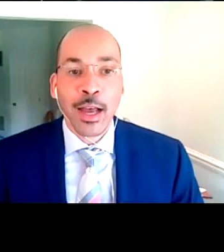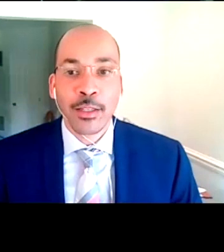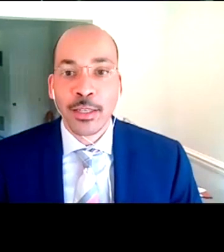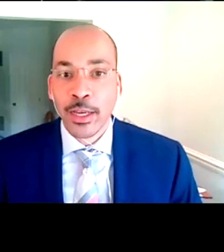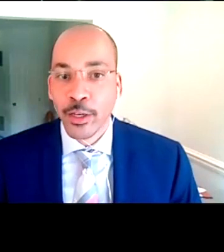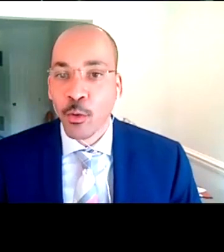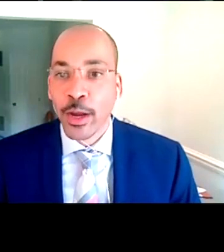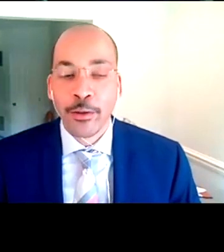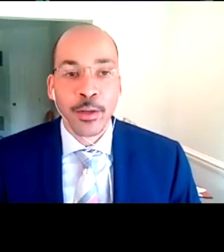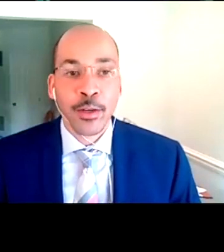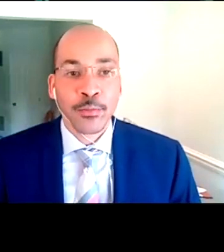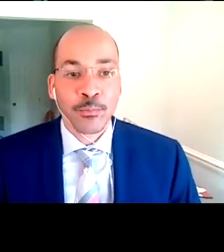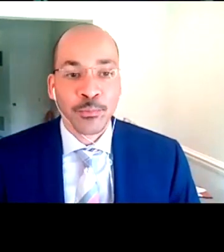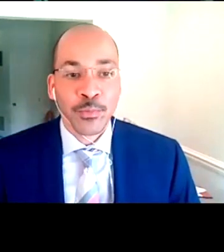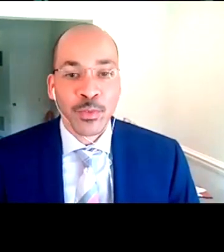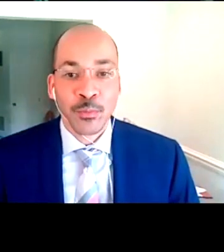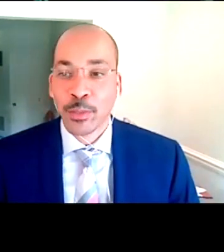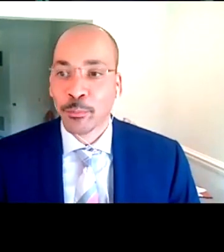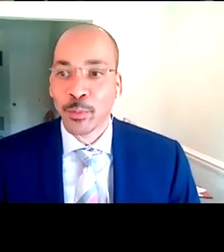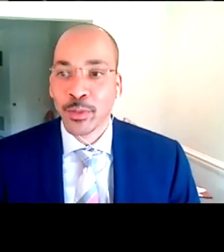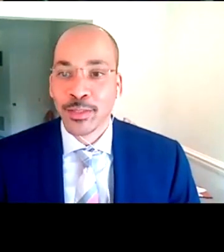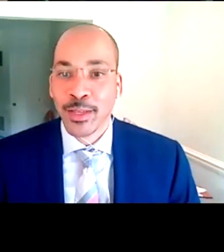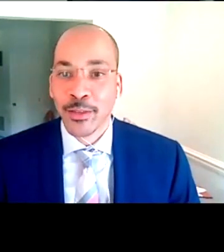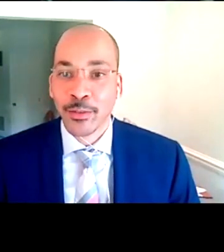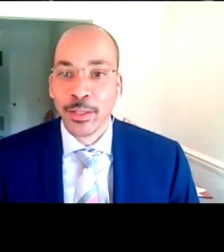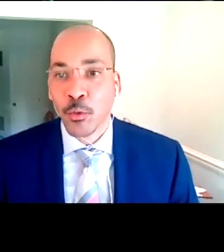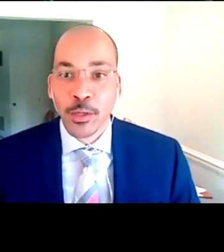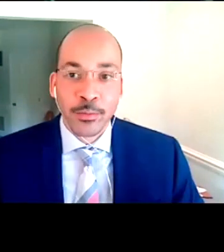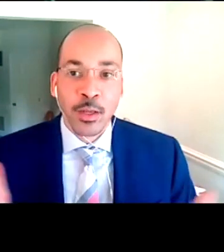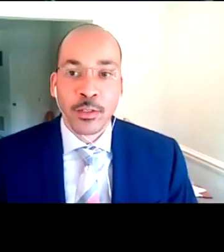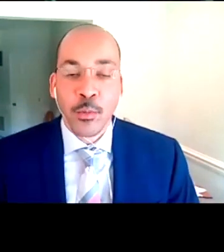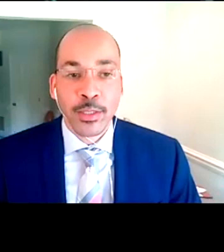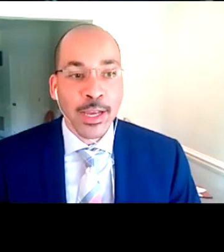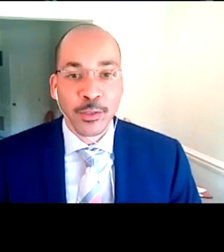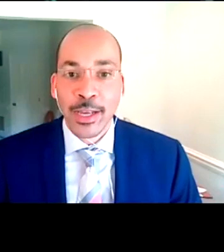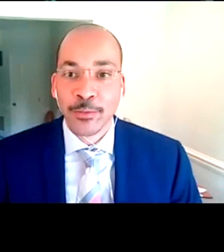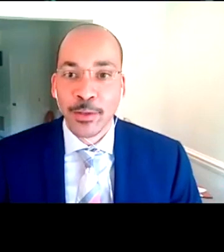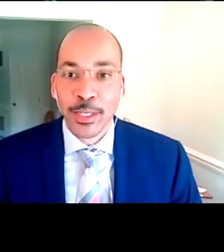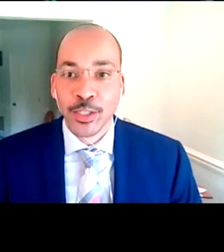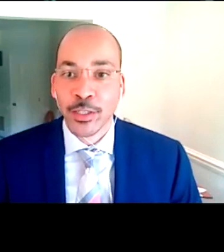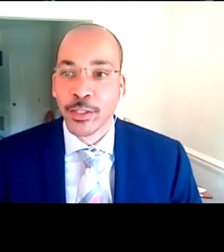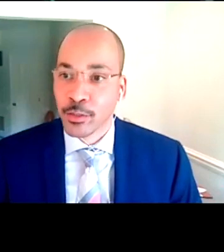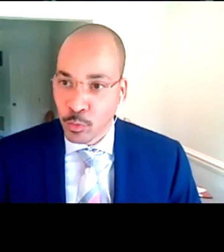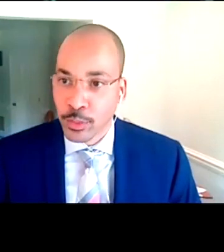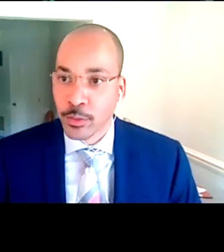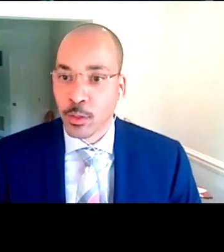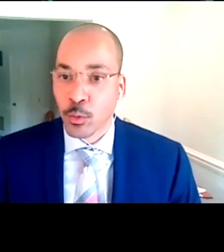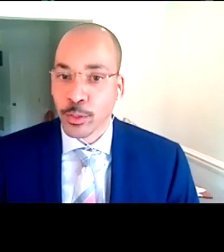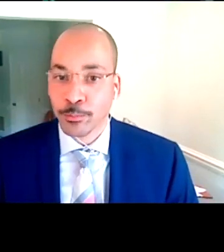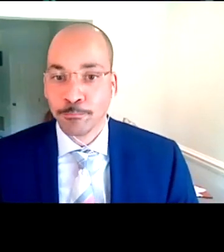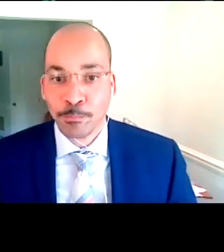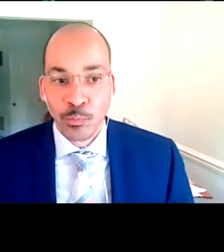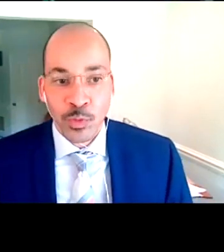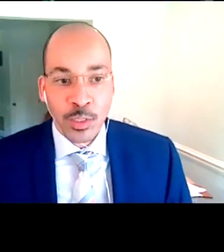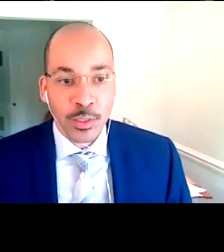my colleagues at AERA for helping put this together. And of course, as always, the National Science Foundation and their support of our